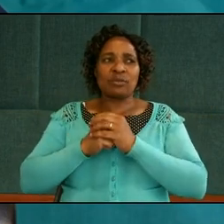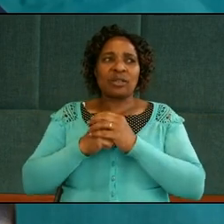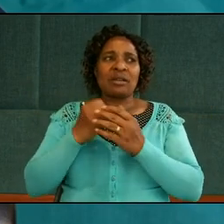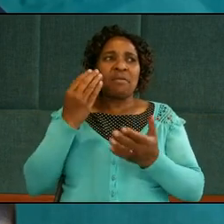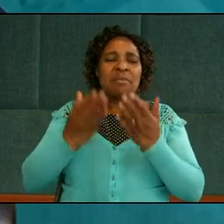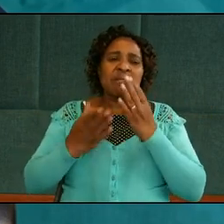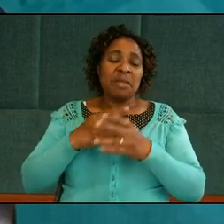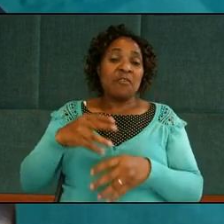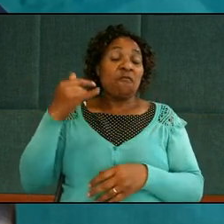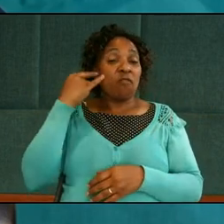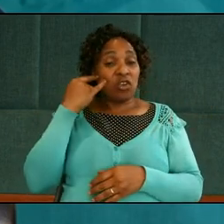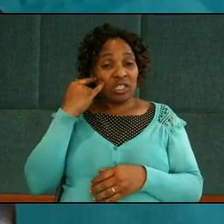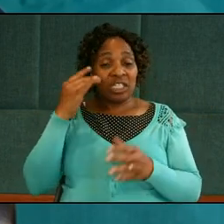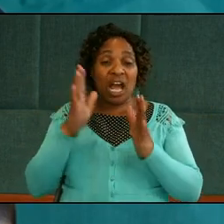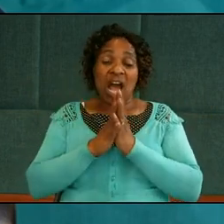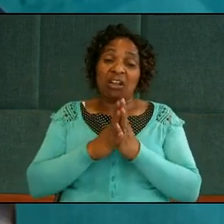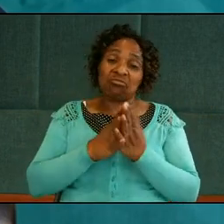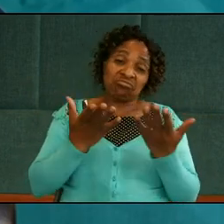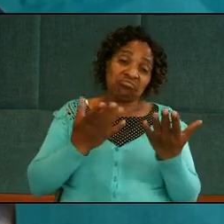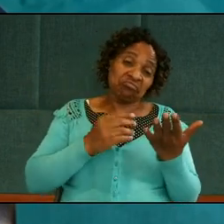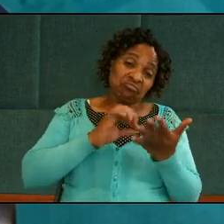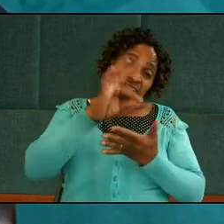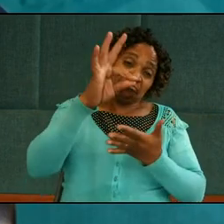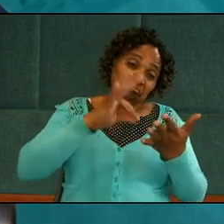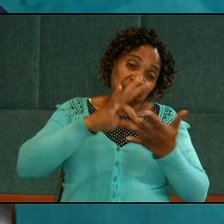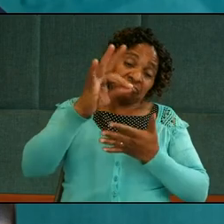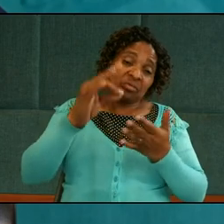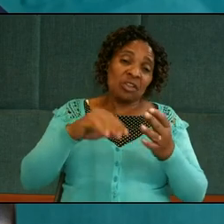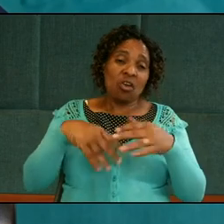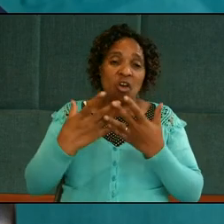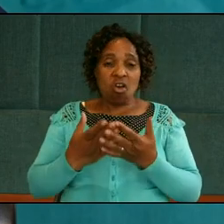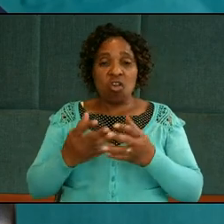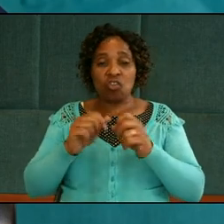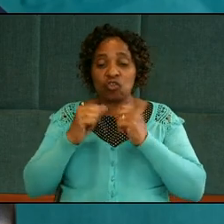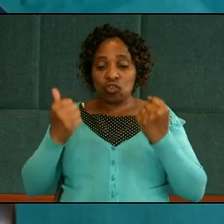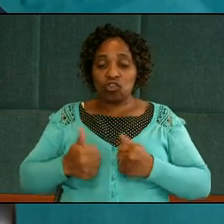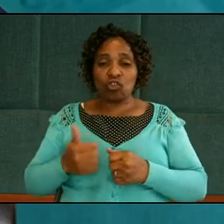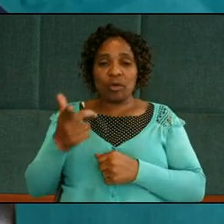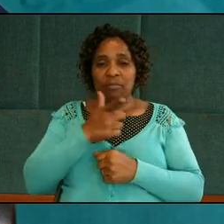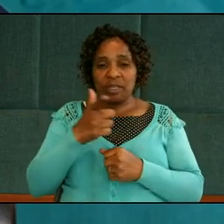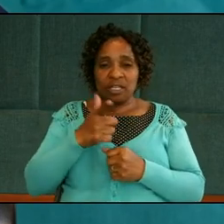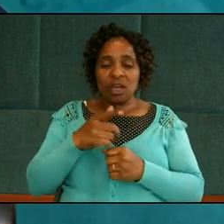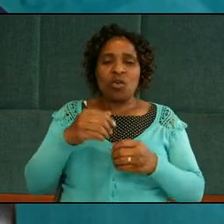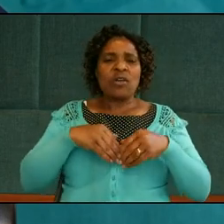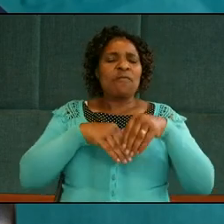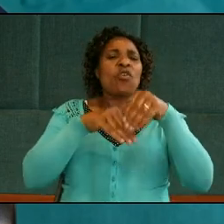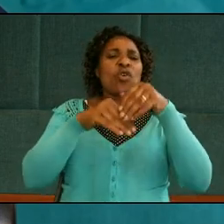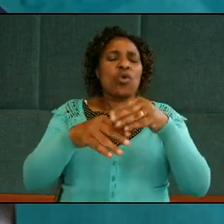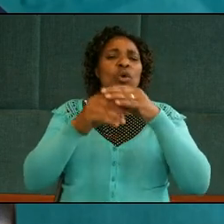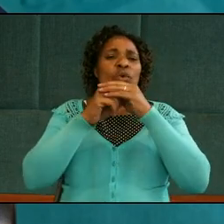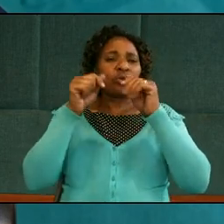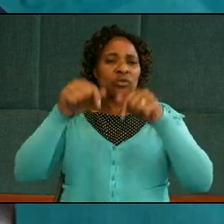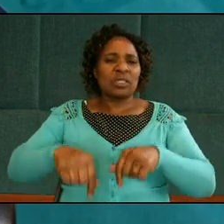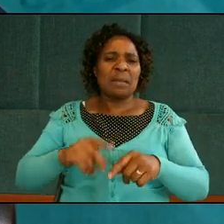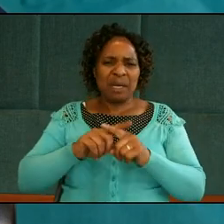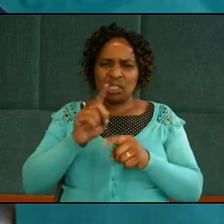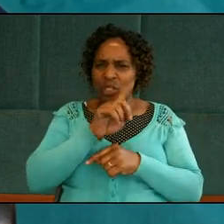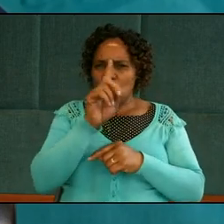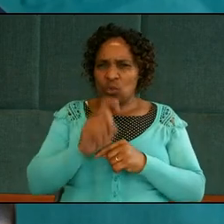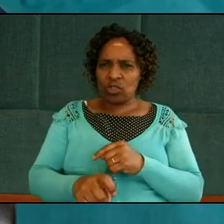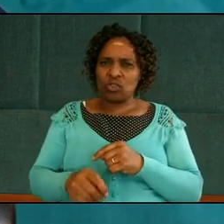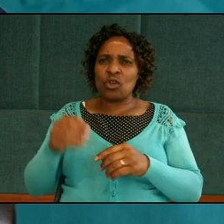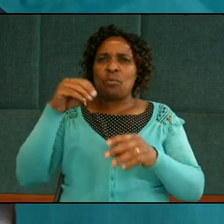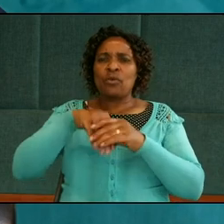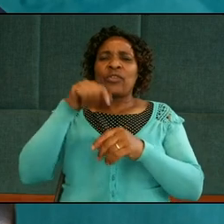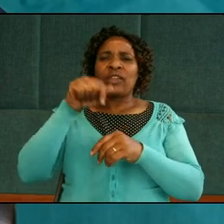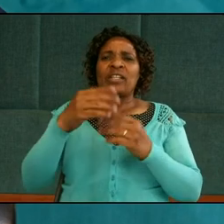even be our phones and social media, or following. There are several things that we can worship today. Question we ask ourselves is, do we put